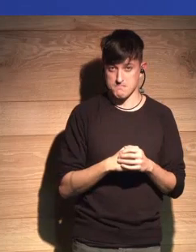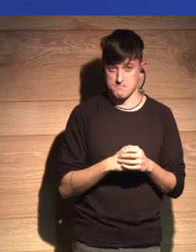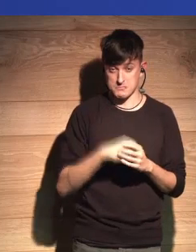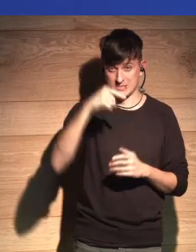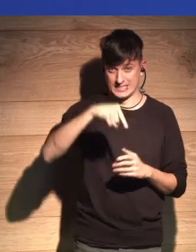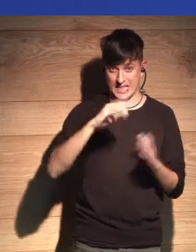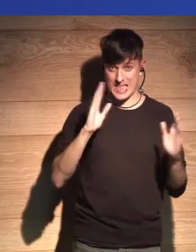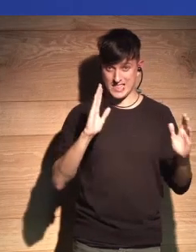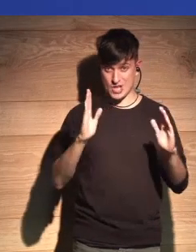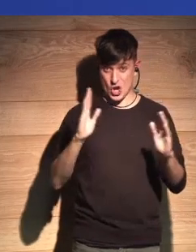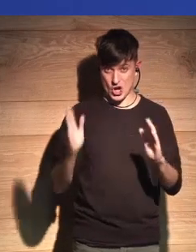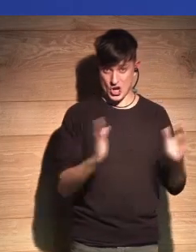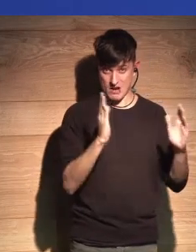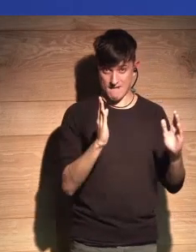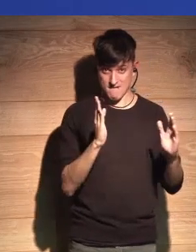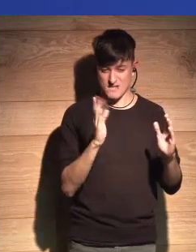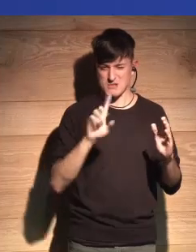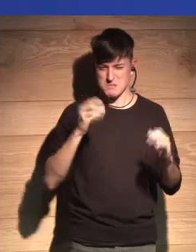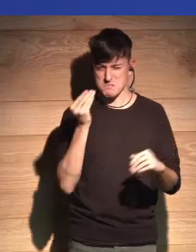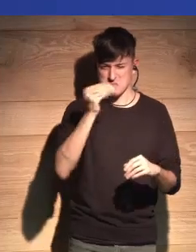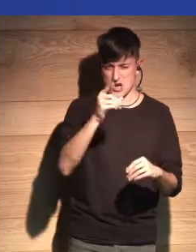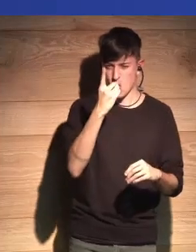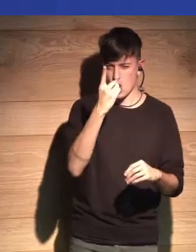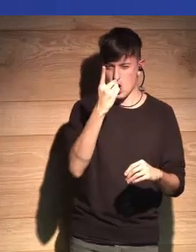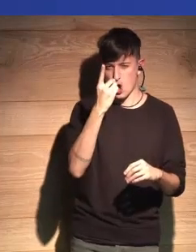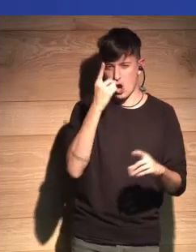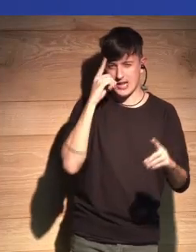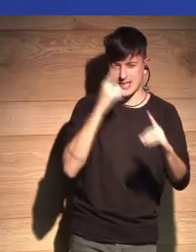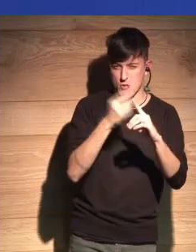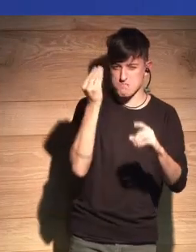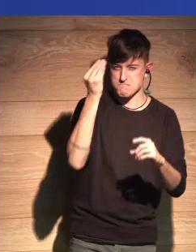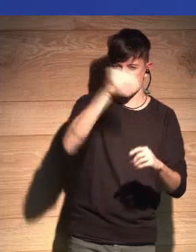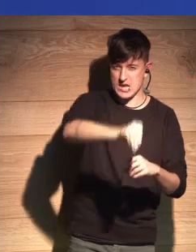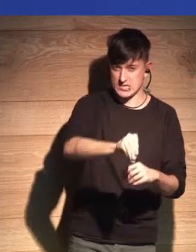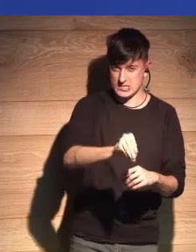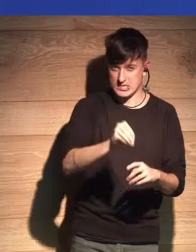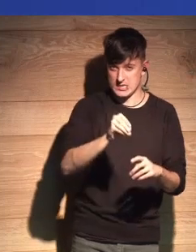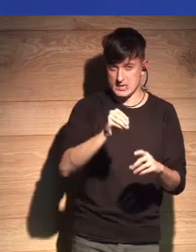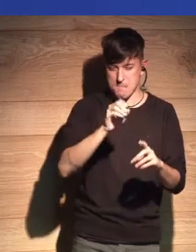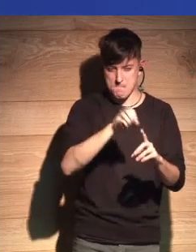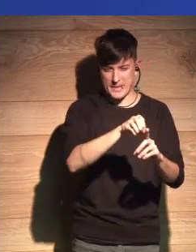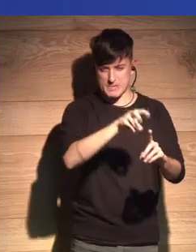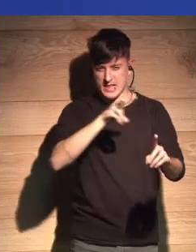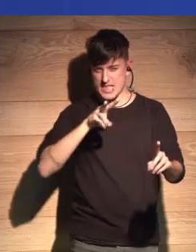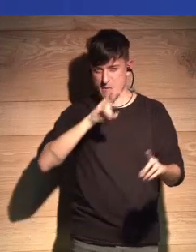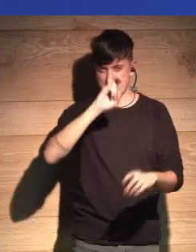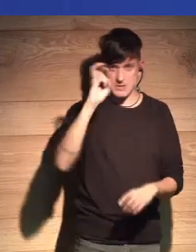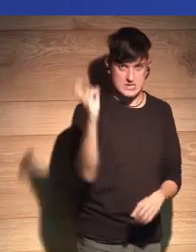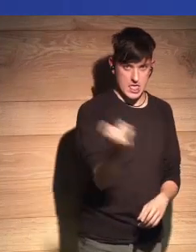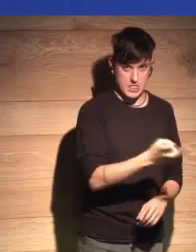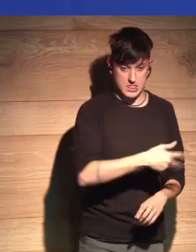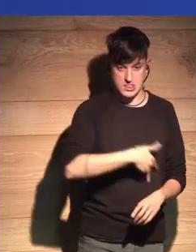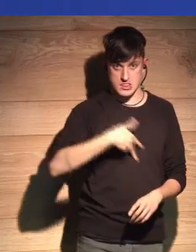technology and innovation. In this third edition of Mind the Gap, we'd like to add one more goal, which is a